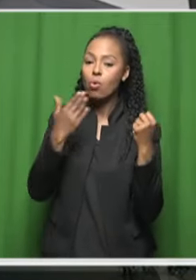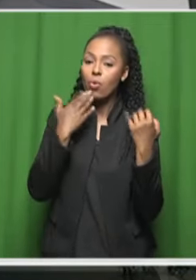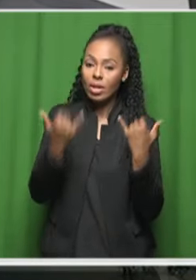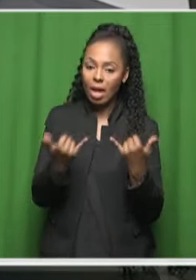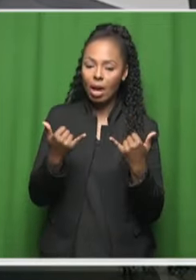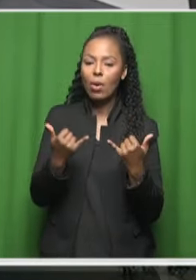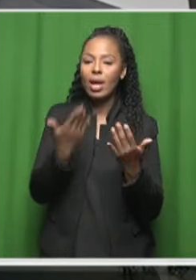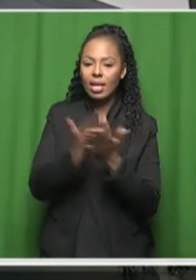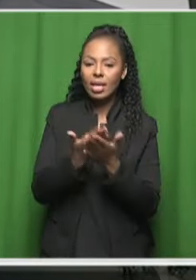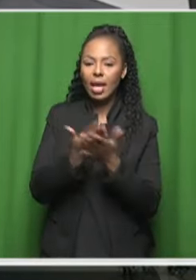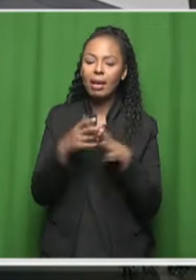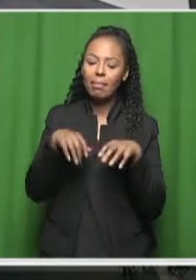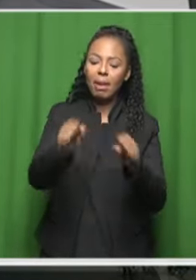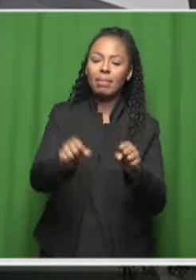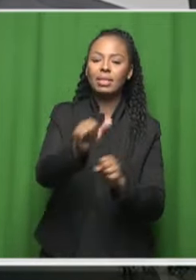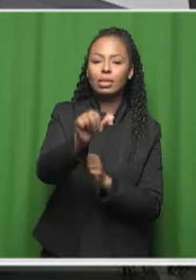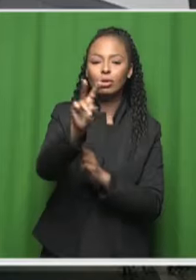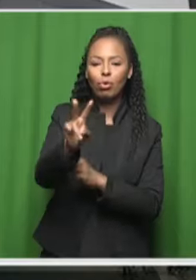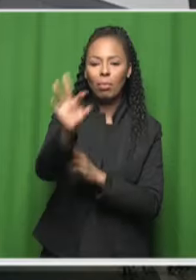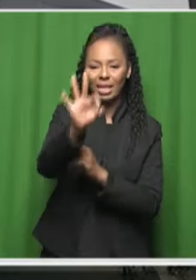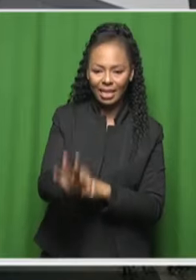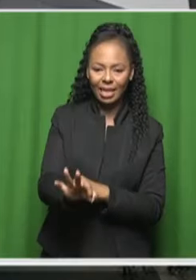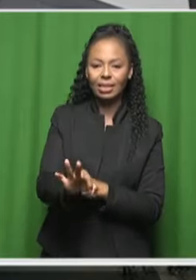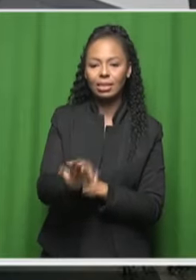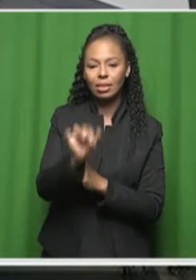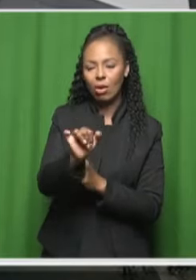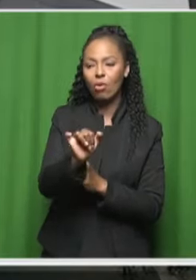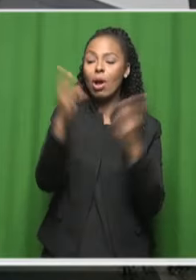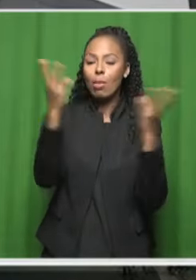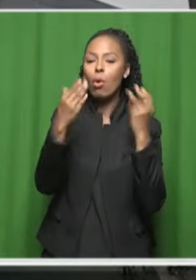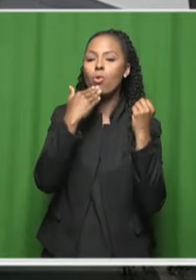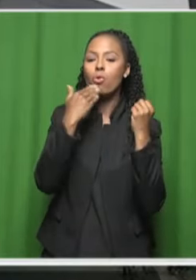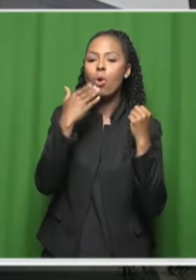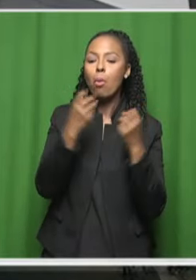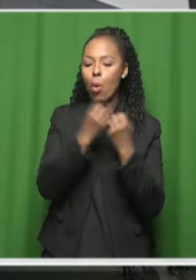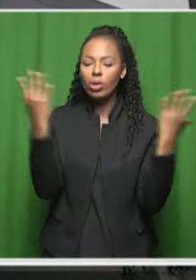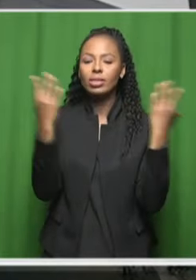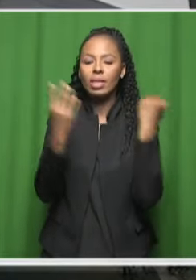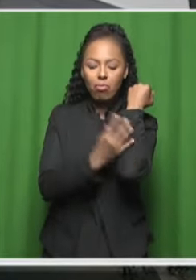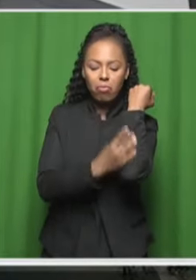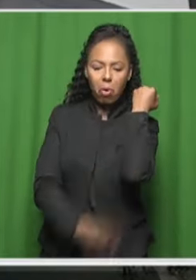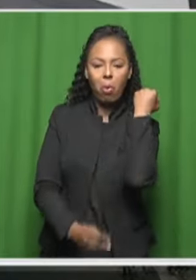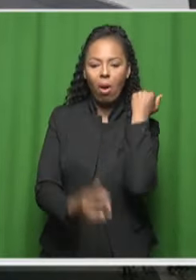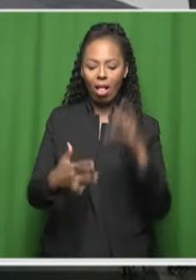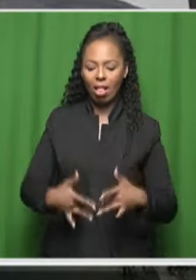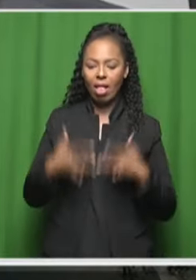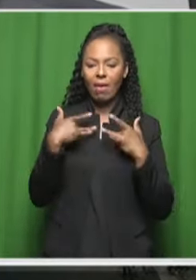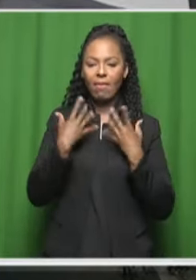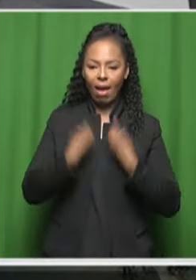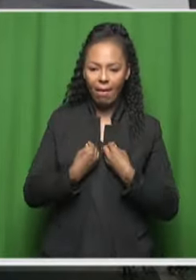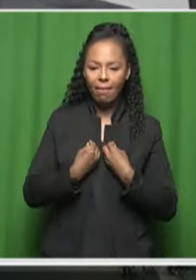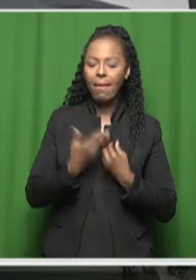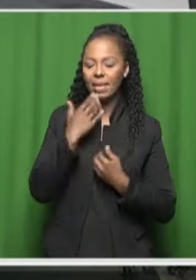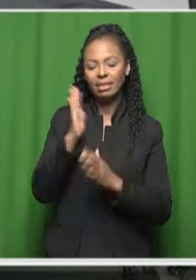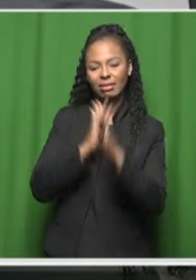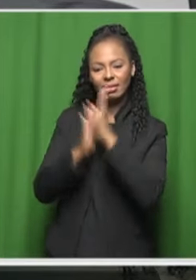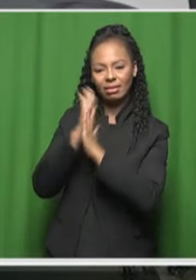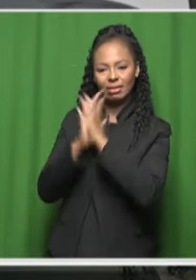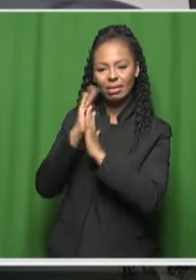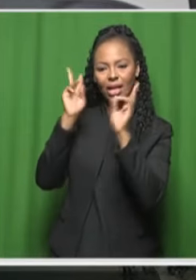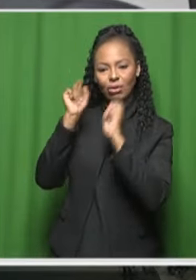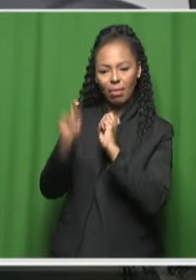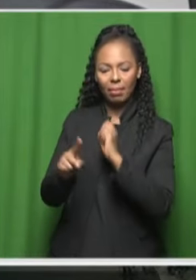of the population that live in extreme poverty. We only have about a minute. If you could quickly just talk to that particular